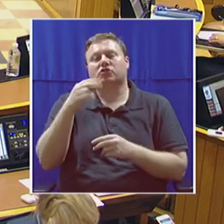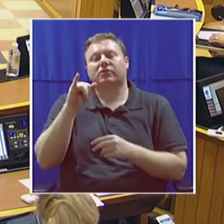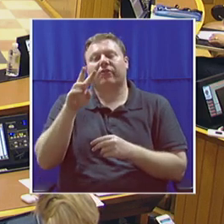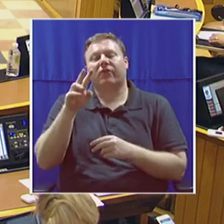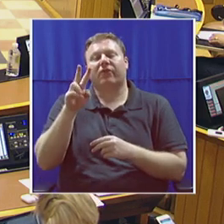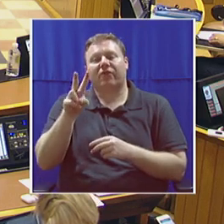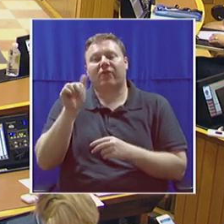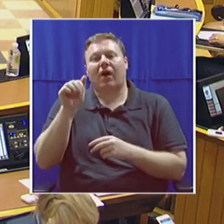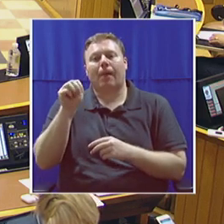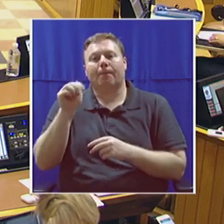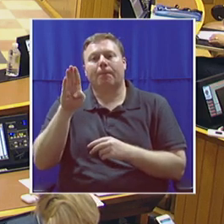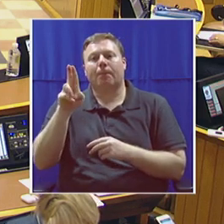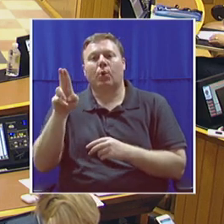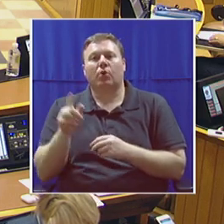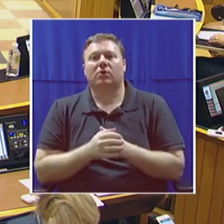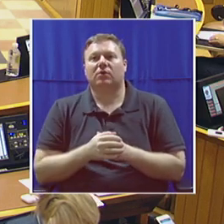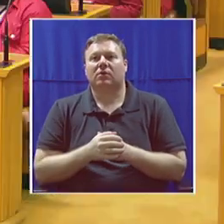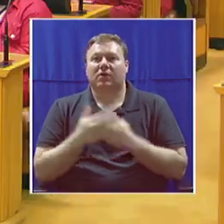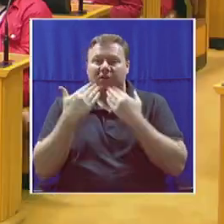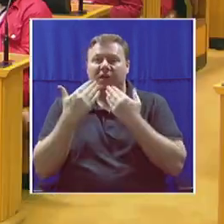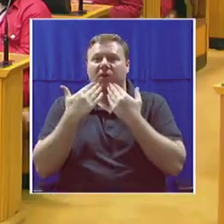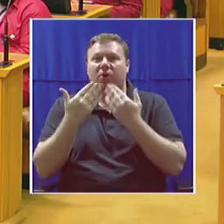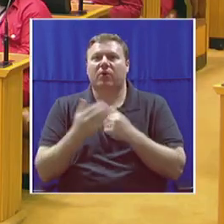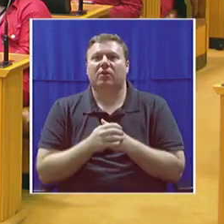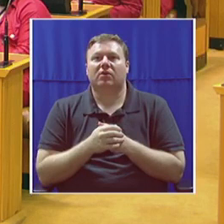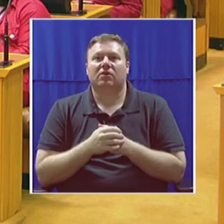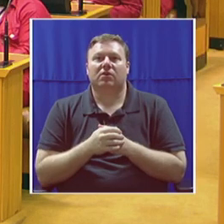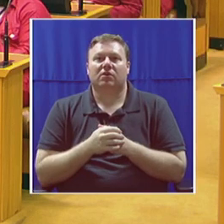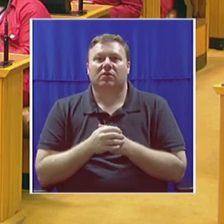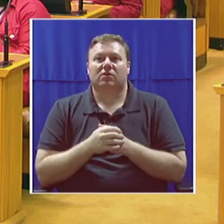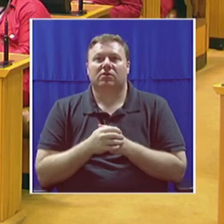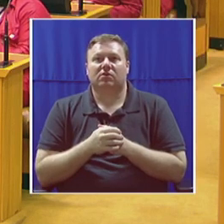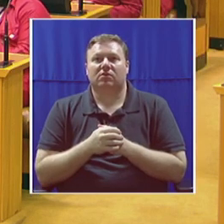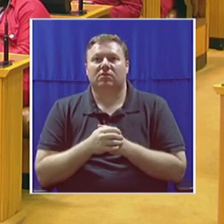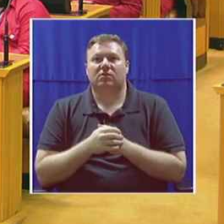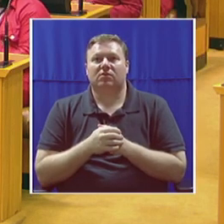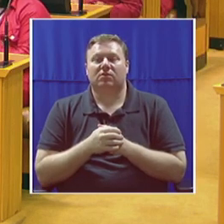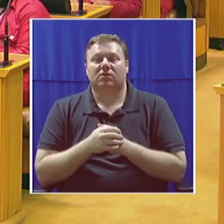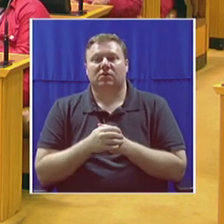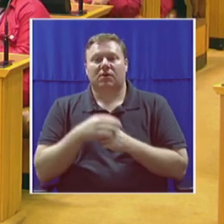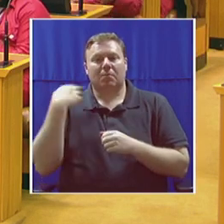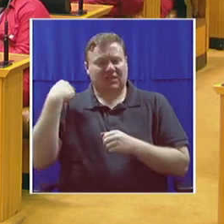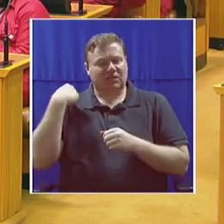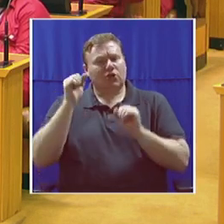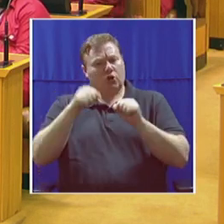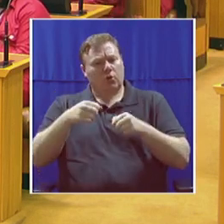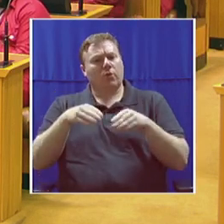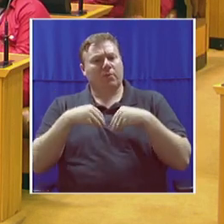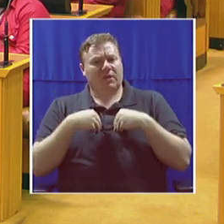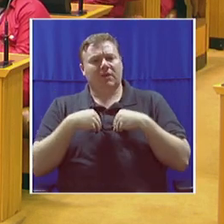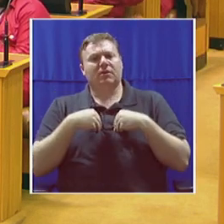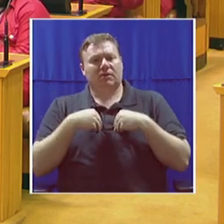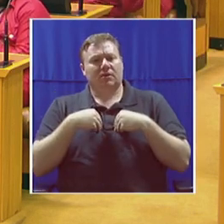shambu not thanks house chair so Minister you you would agree with with me that whatever form of economic